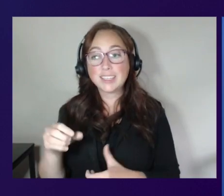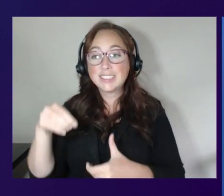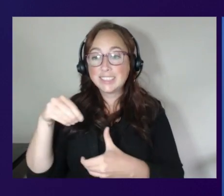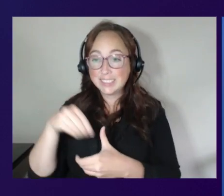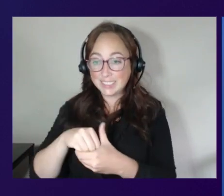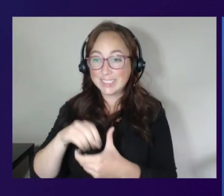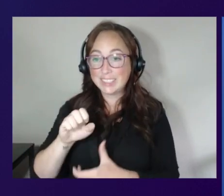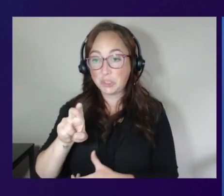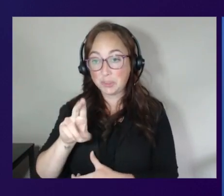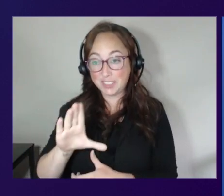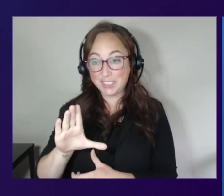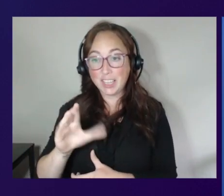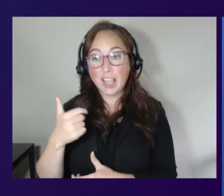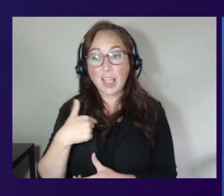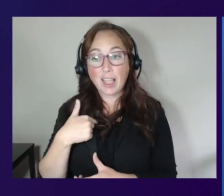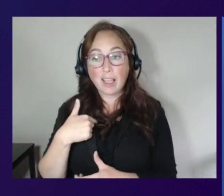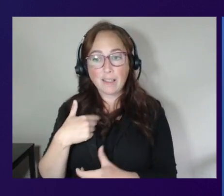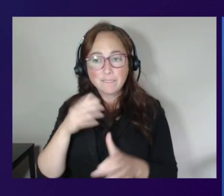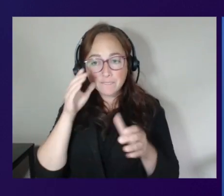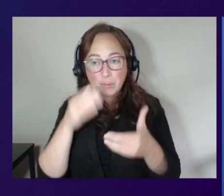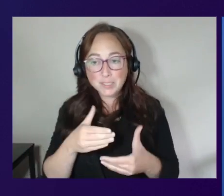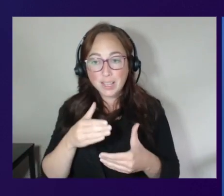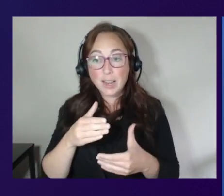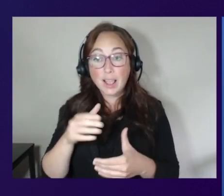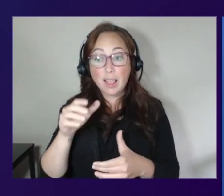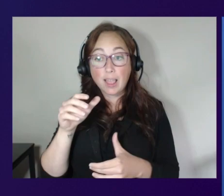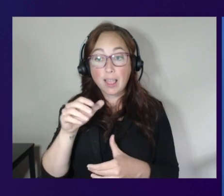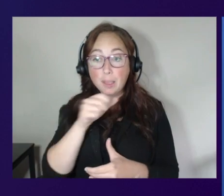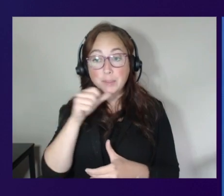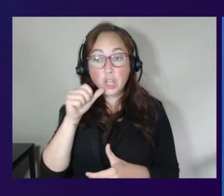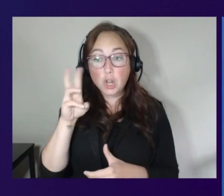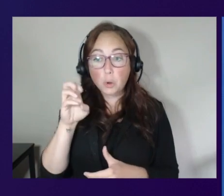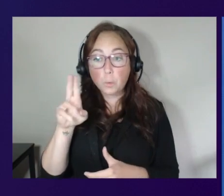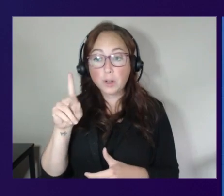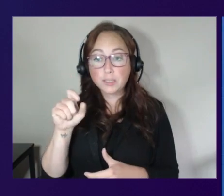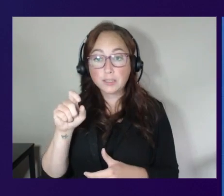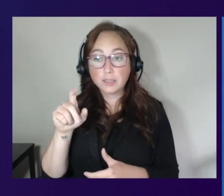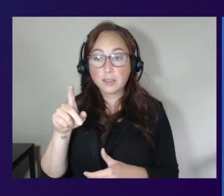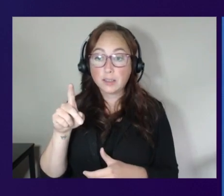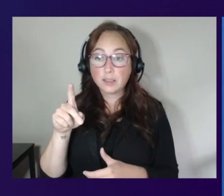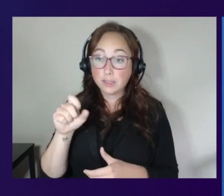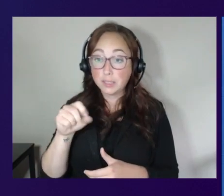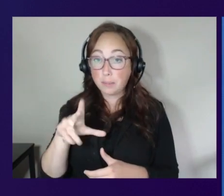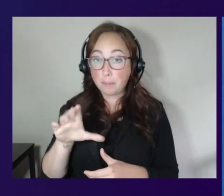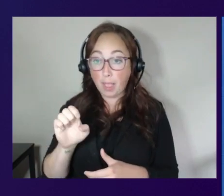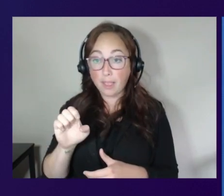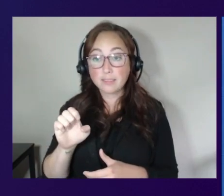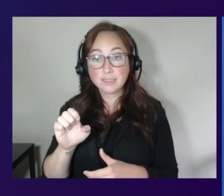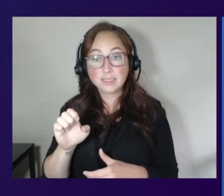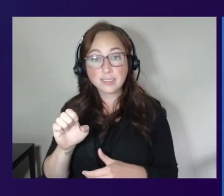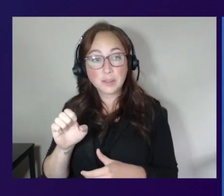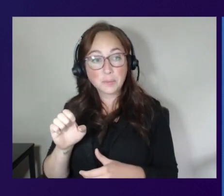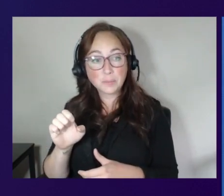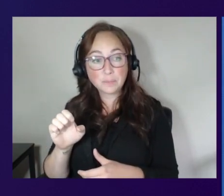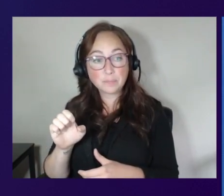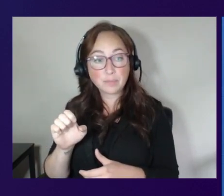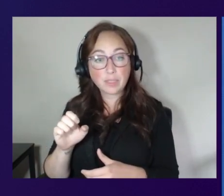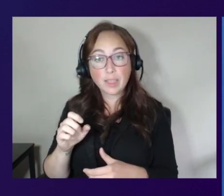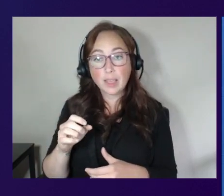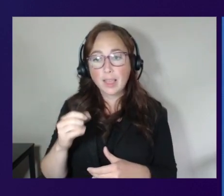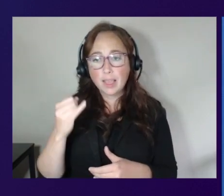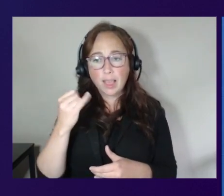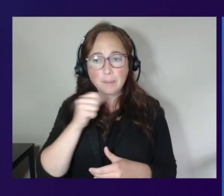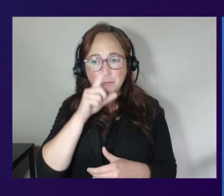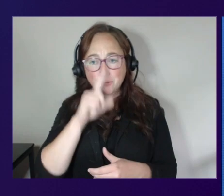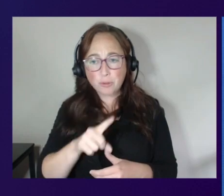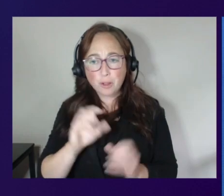Computing. And I actually focus on Amazon Workspaces Core, which, in case no one said it today, which I'm 99% sure no one